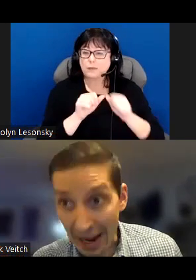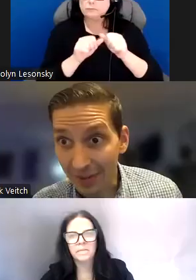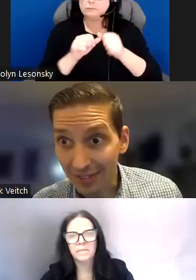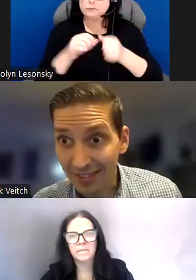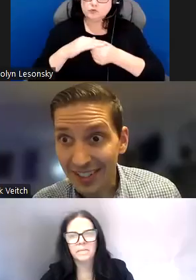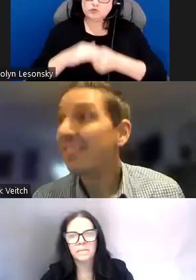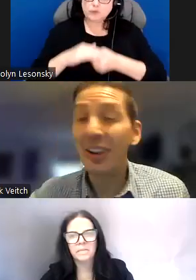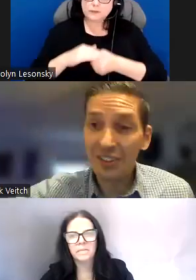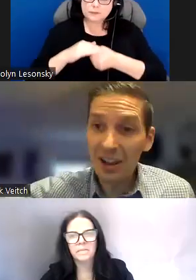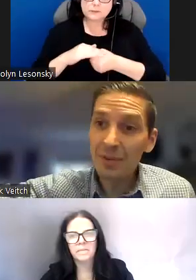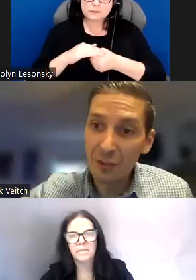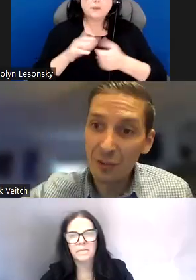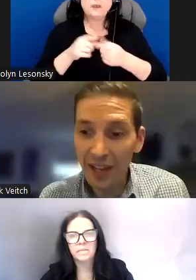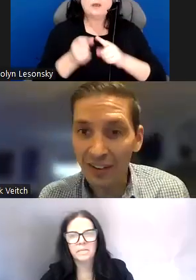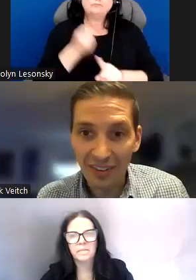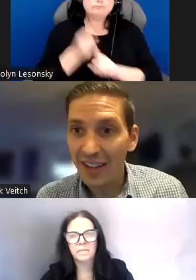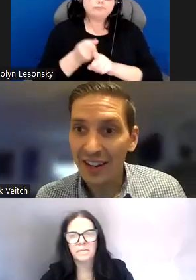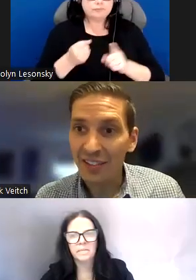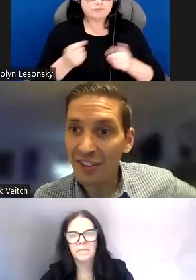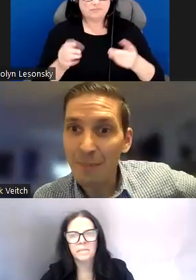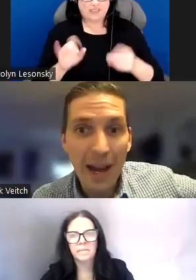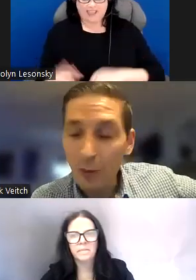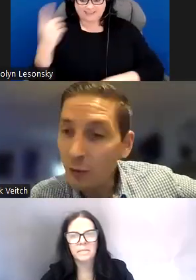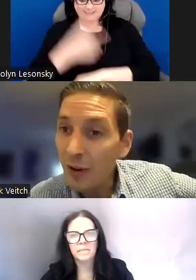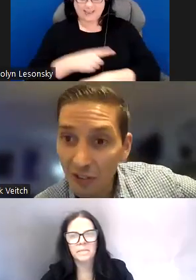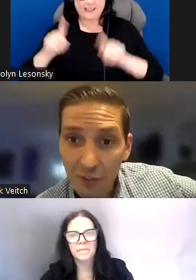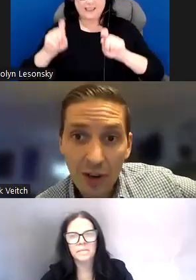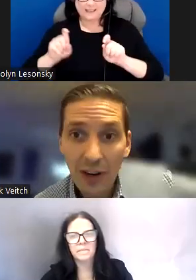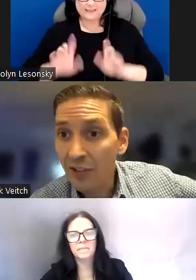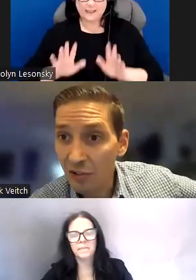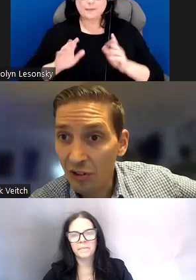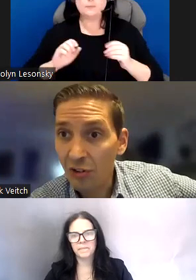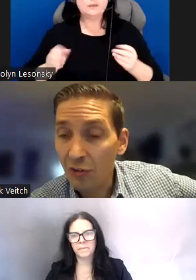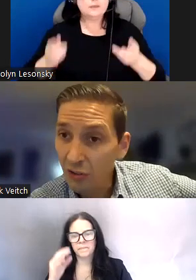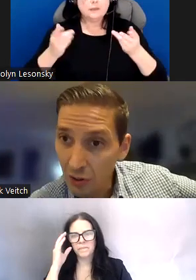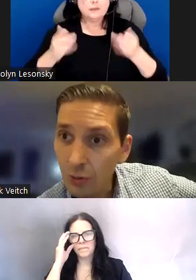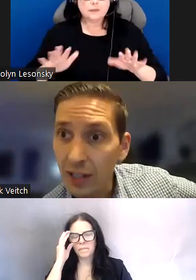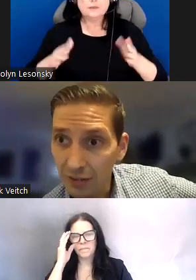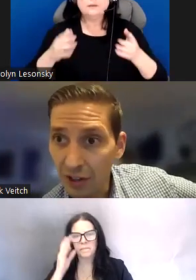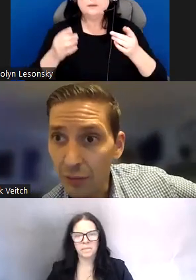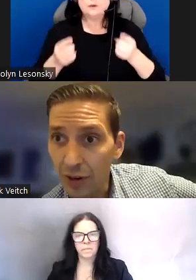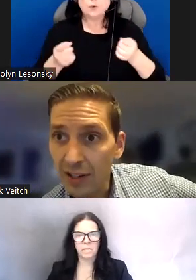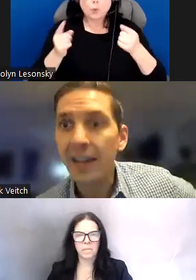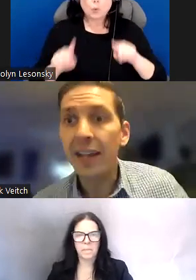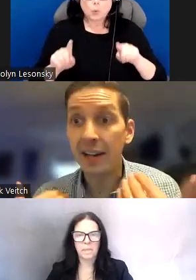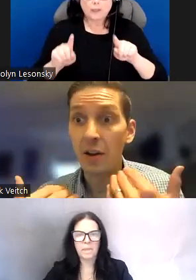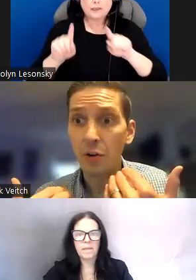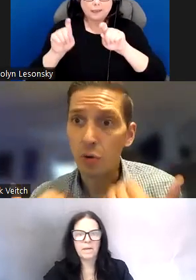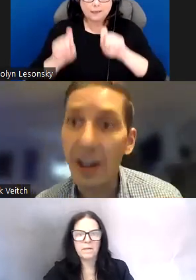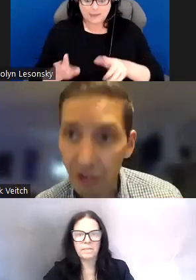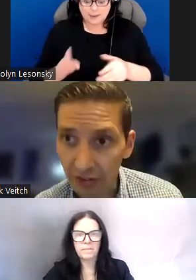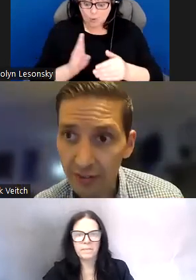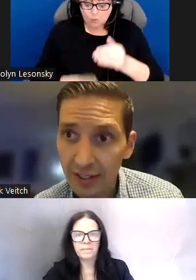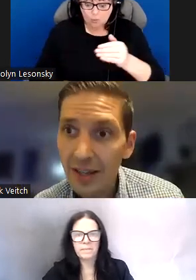exam happens. That exam takes place. And as I step backwards, my system here, it doesn't just sort of slowly self-regulate,